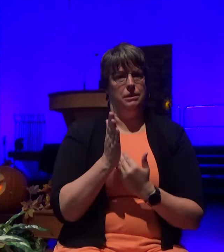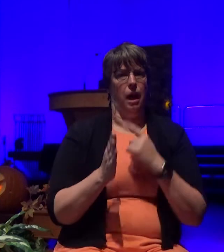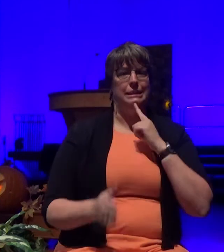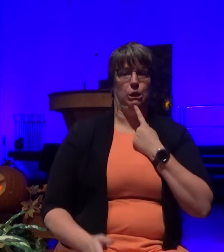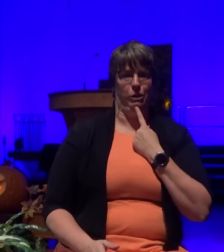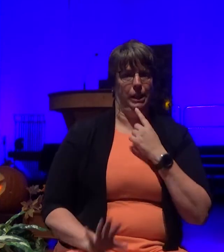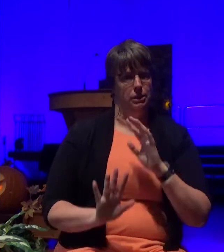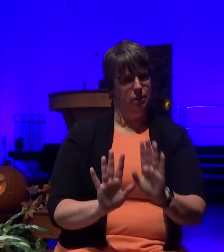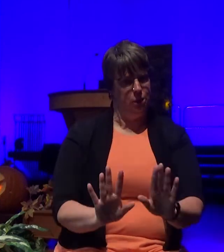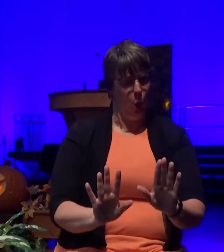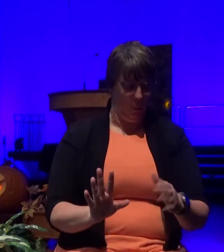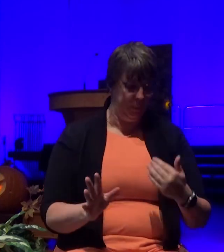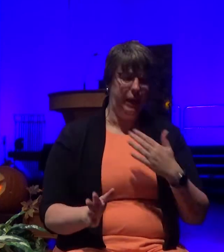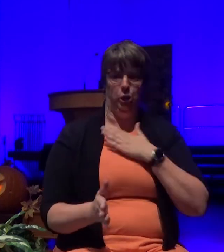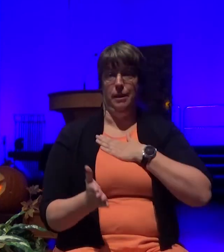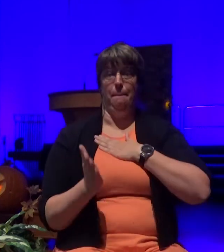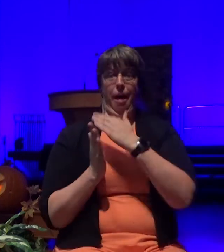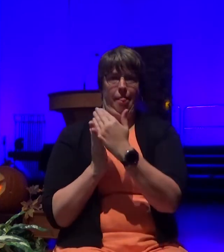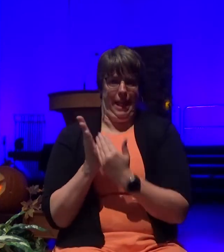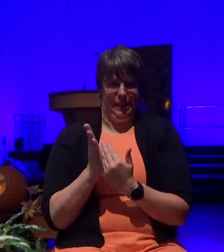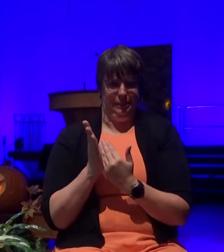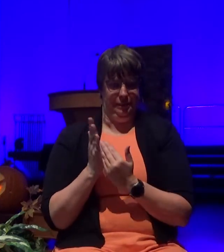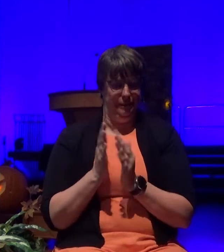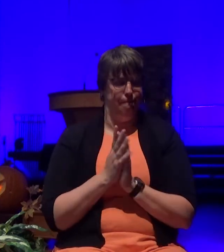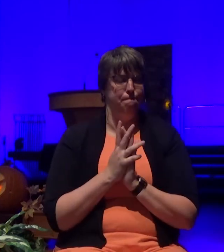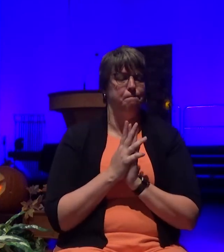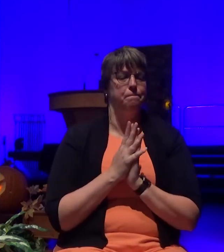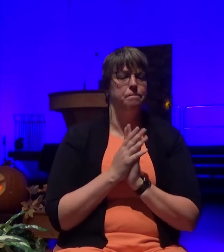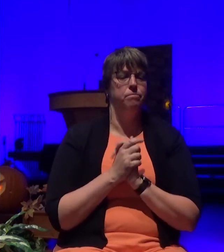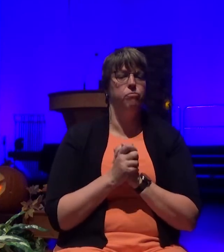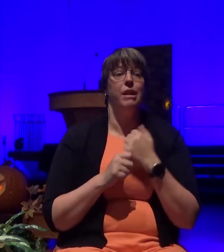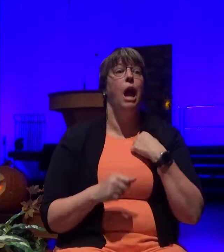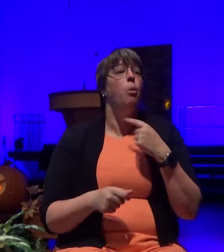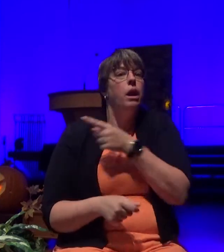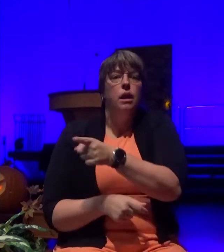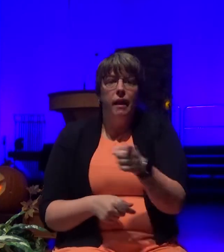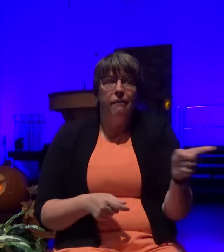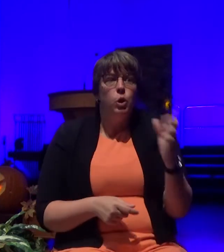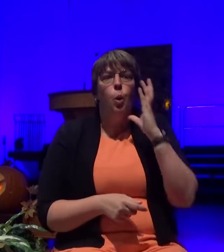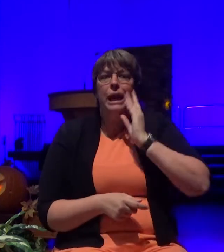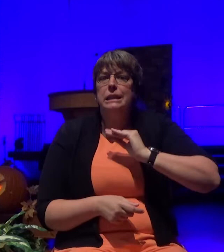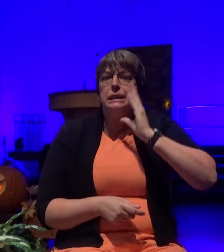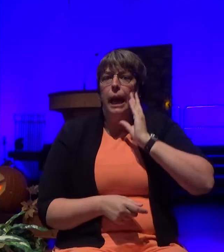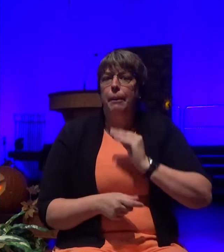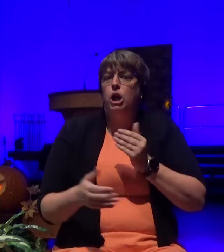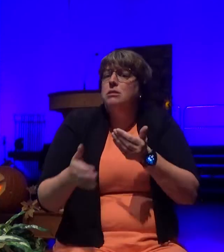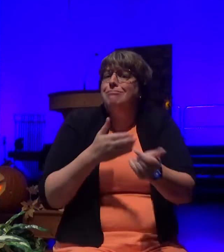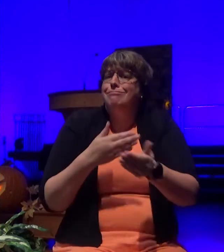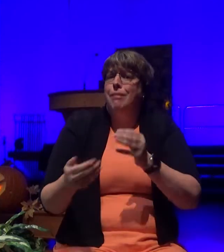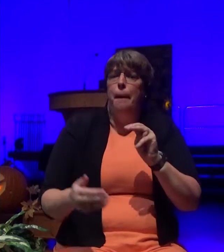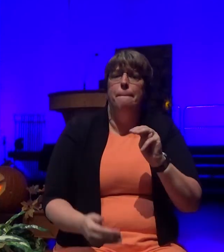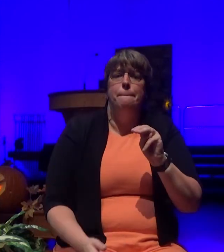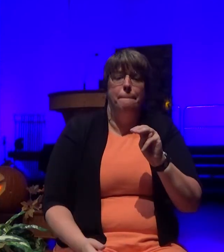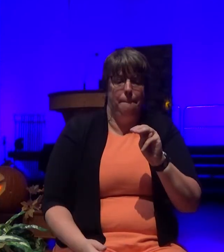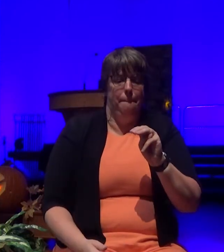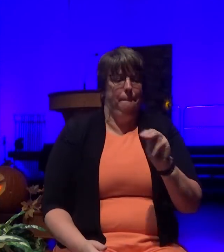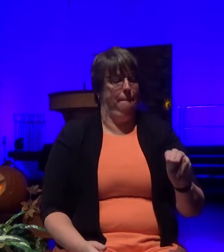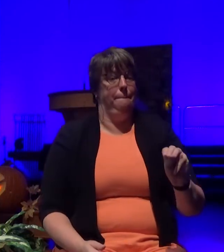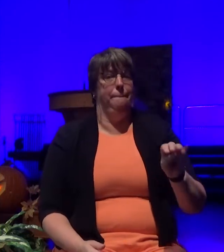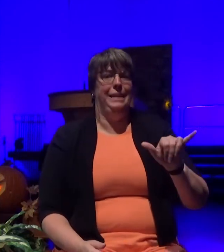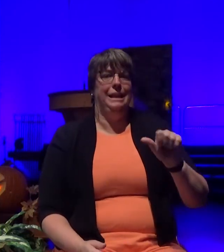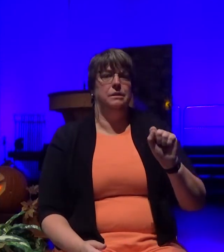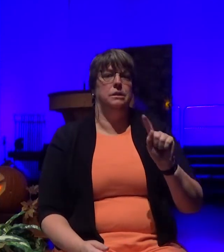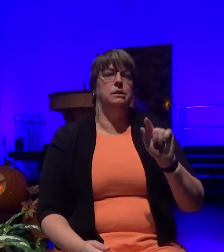my list. That today, I want to say, if you've ever experienced any of this, whether it be a mystical experience of oneness or